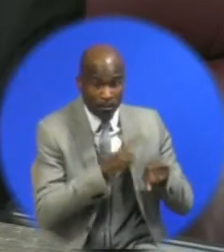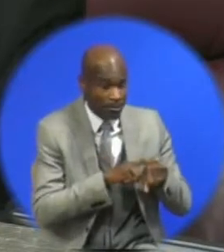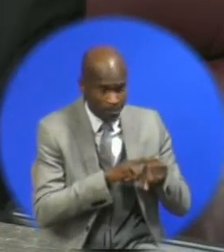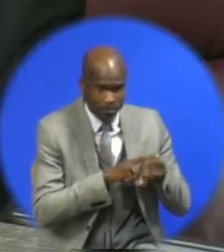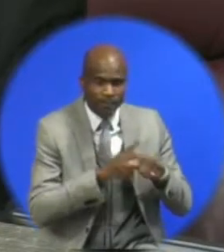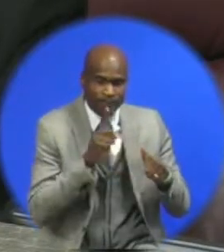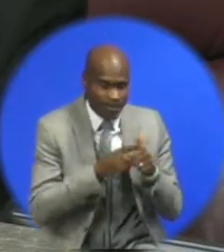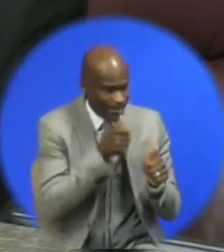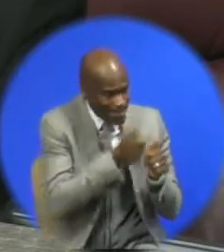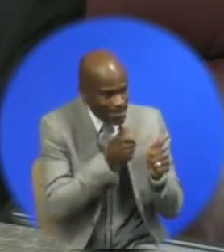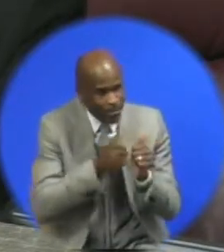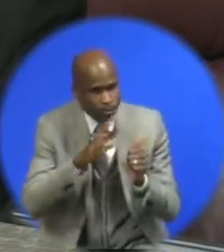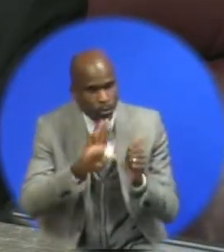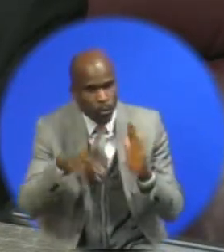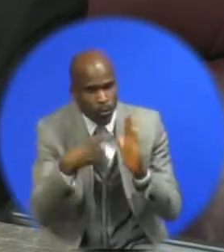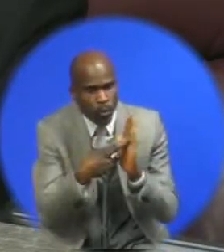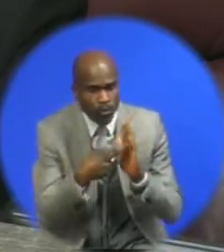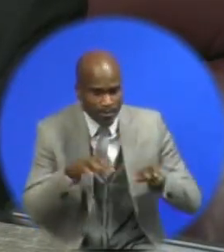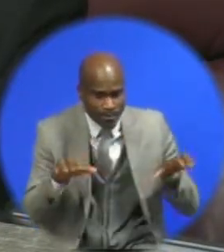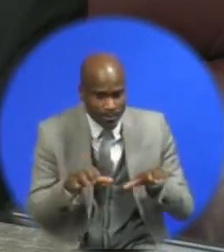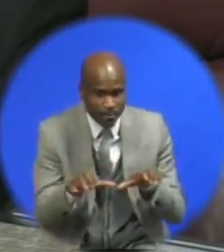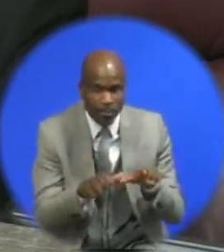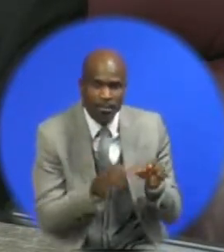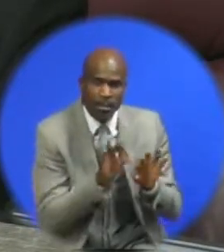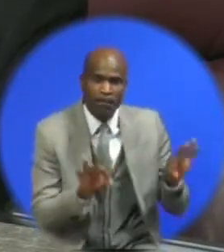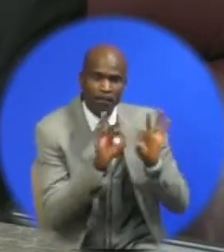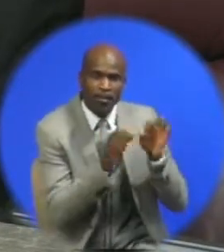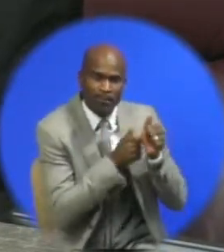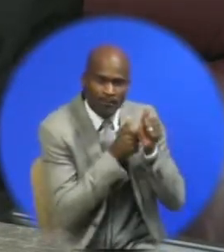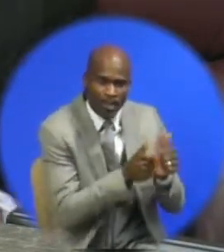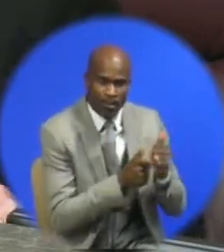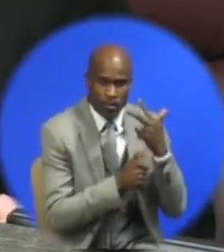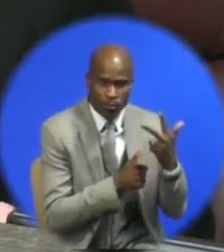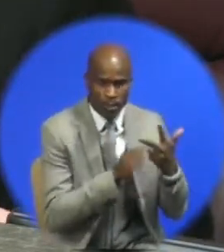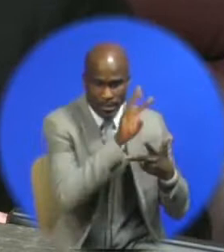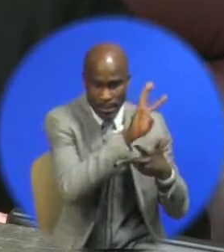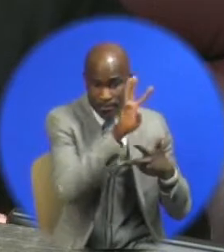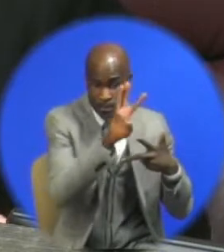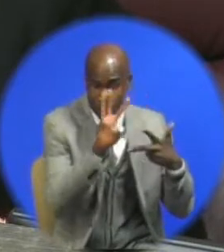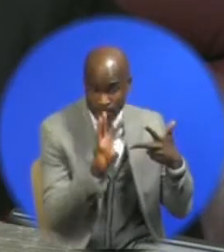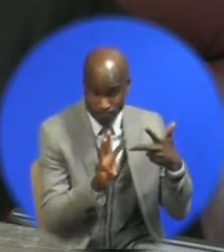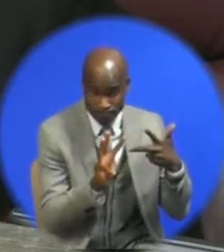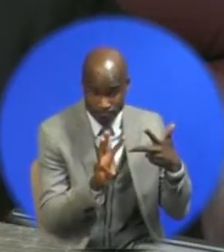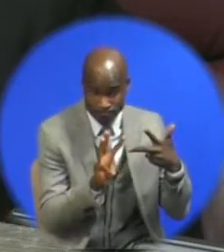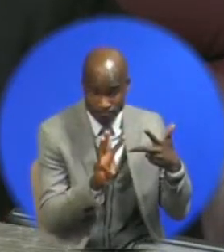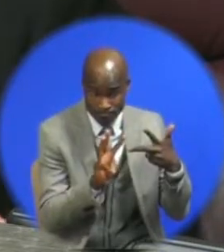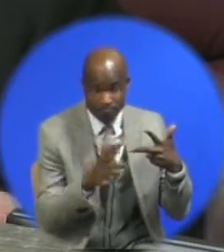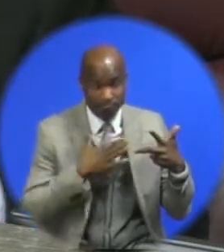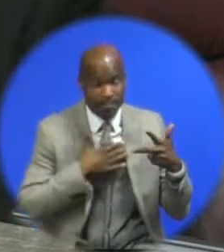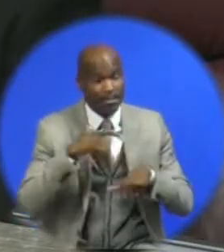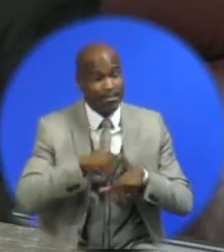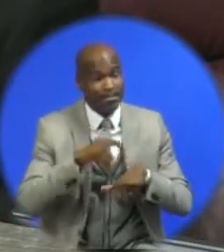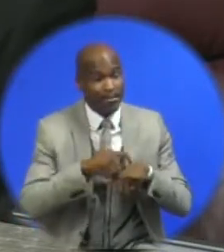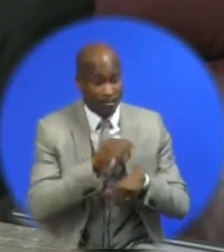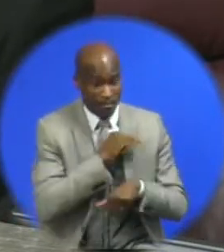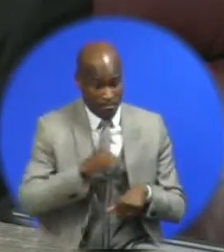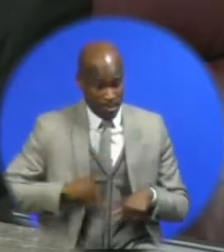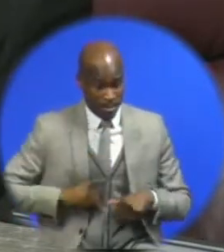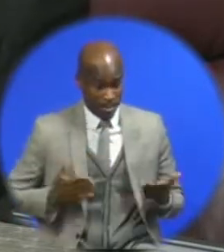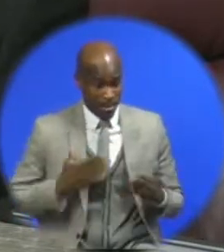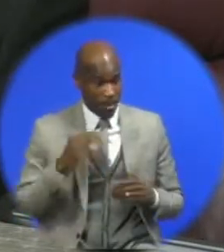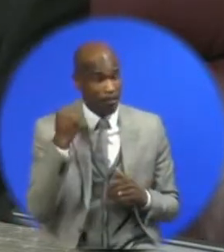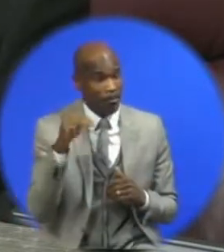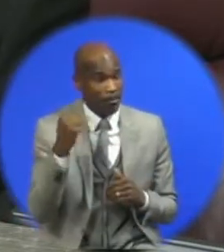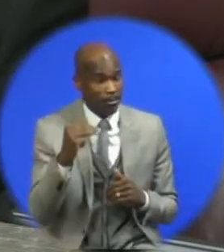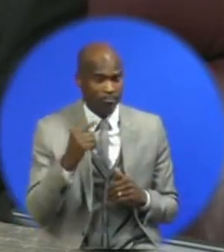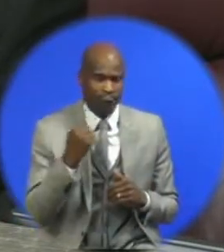safe. Following the 3 W's is the best way to do this. During my time as Mayor Morganton, I have always been